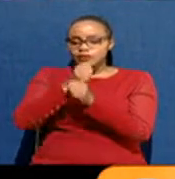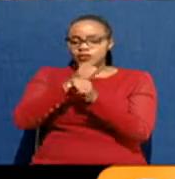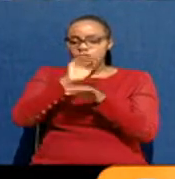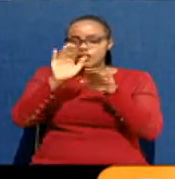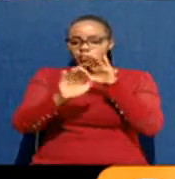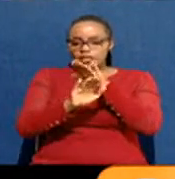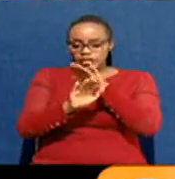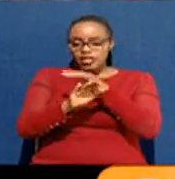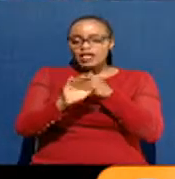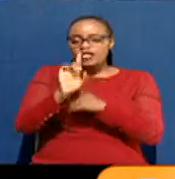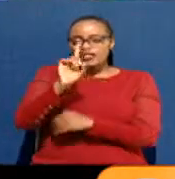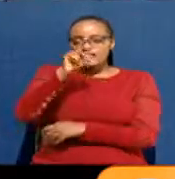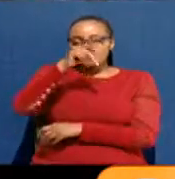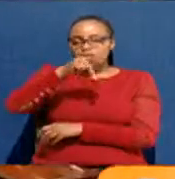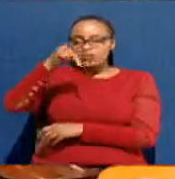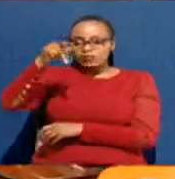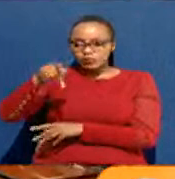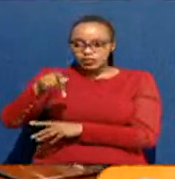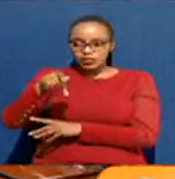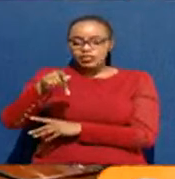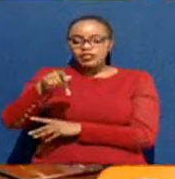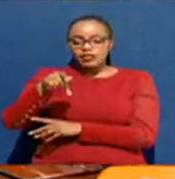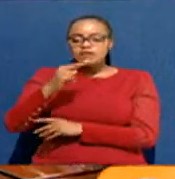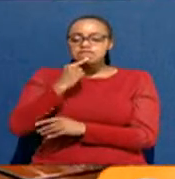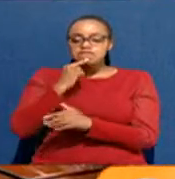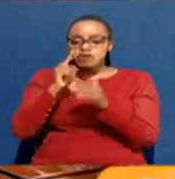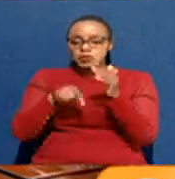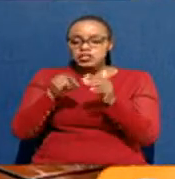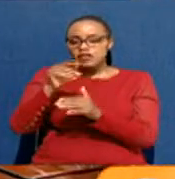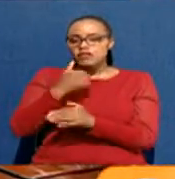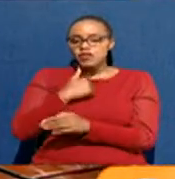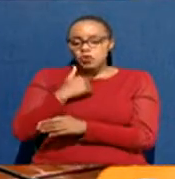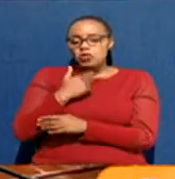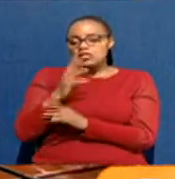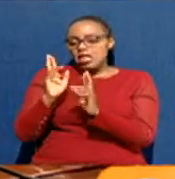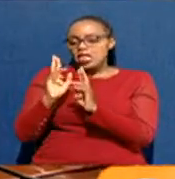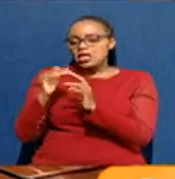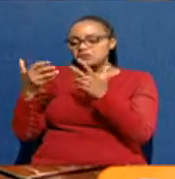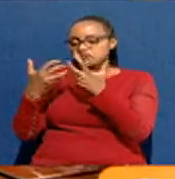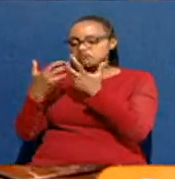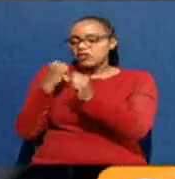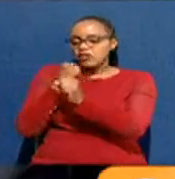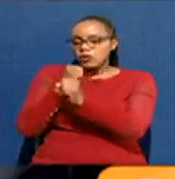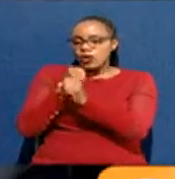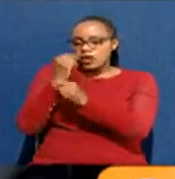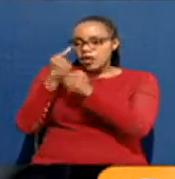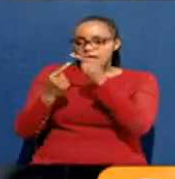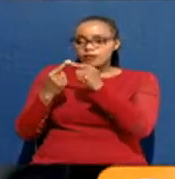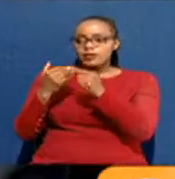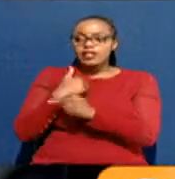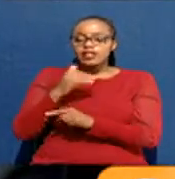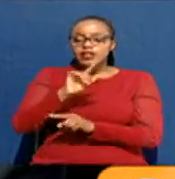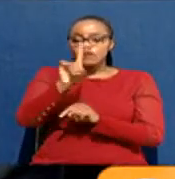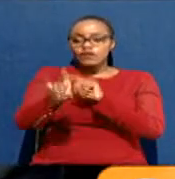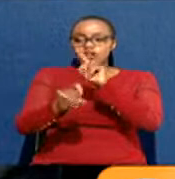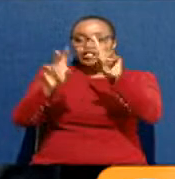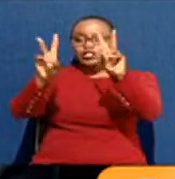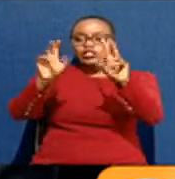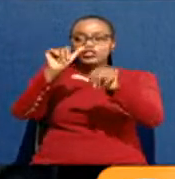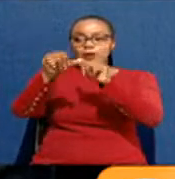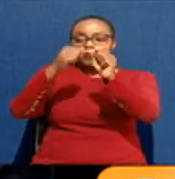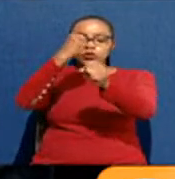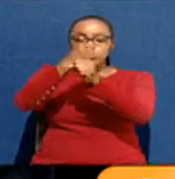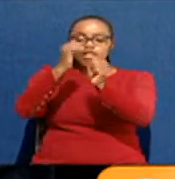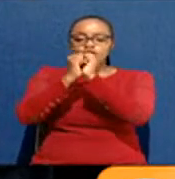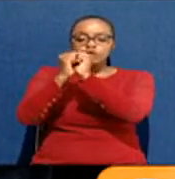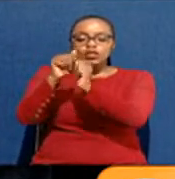Assistant Director of Public Prosecutions, added that he was cut for the job given his experience. Questioned on the issue of working